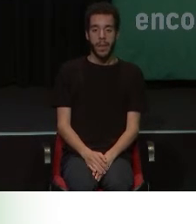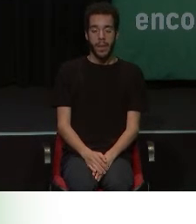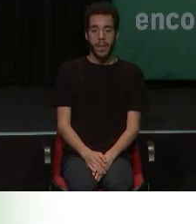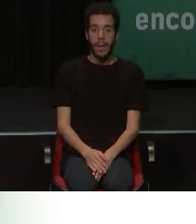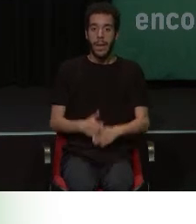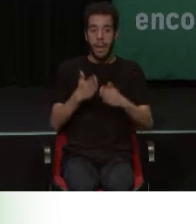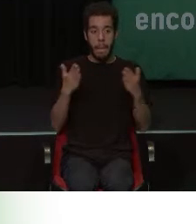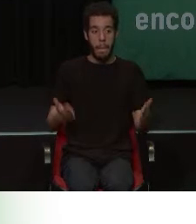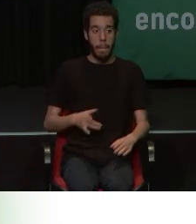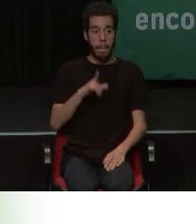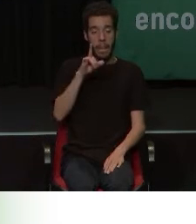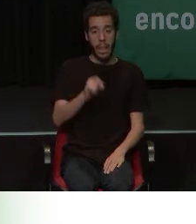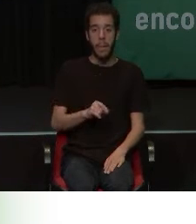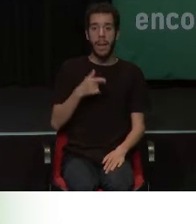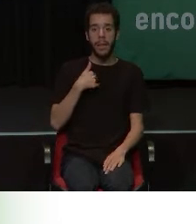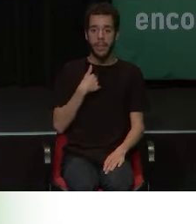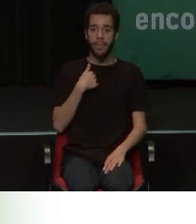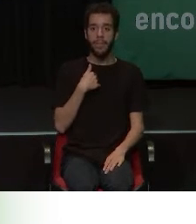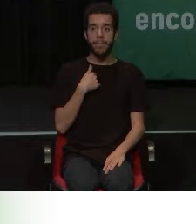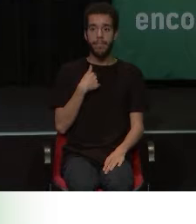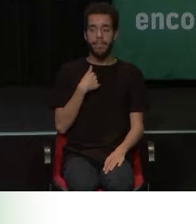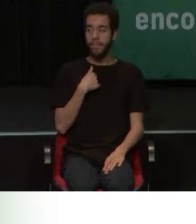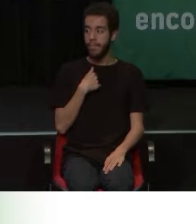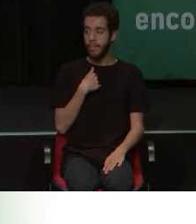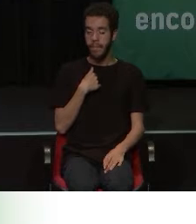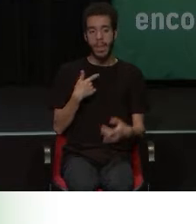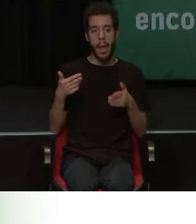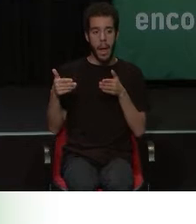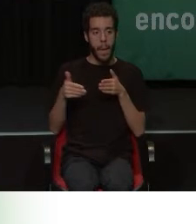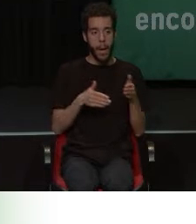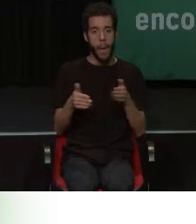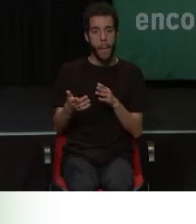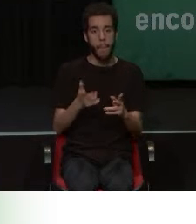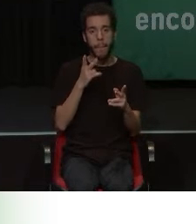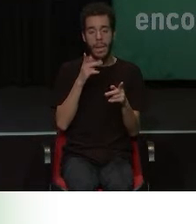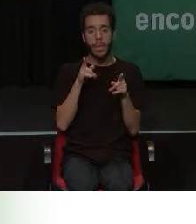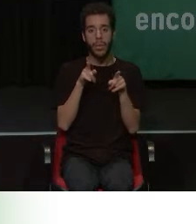And as a visual first approach to that, this is